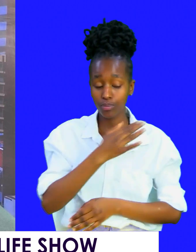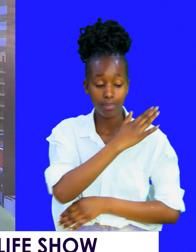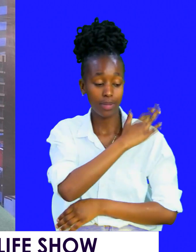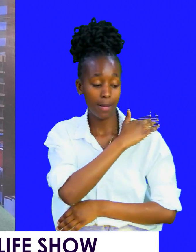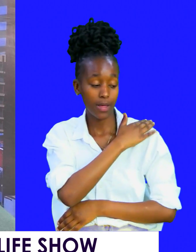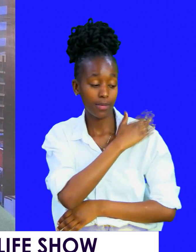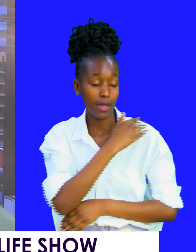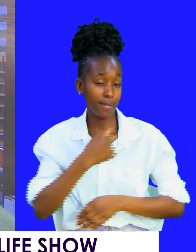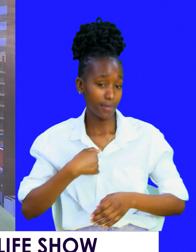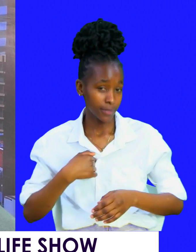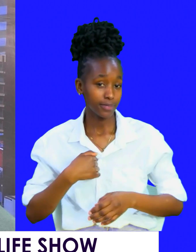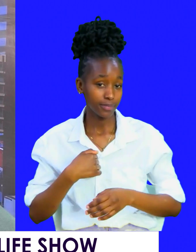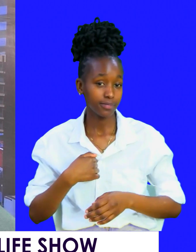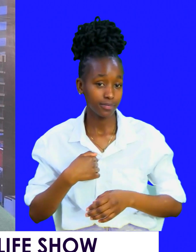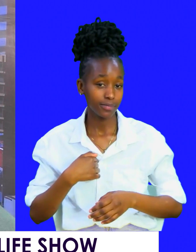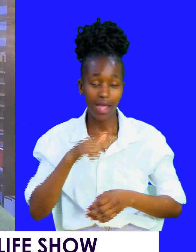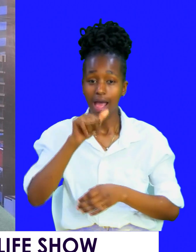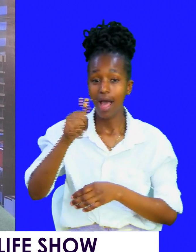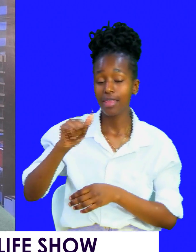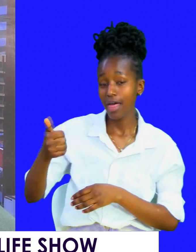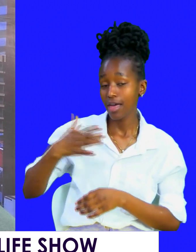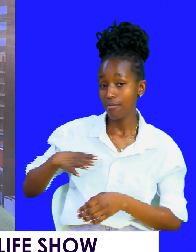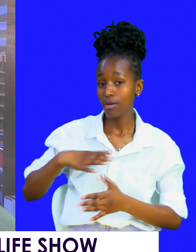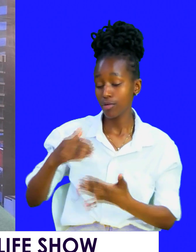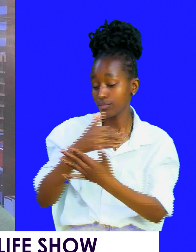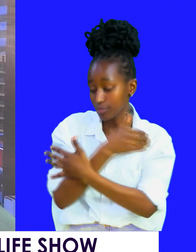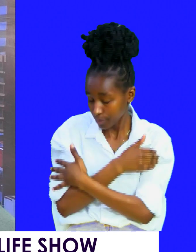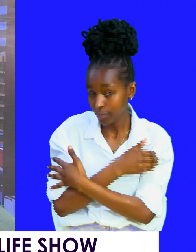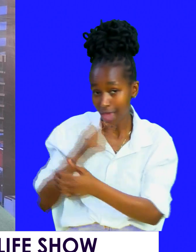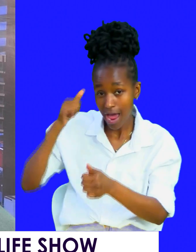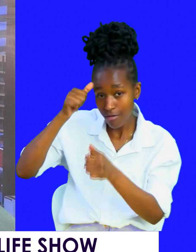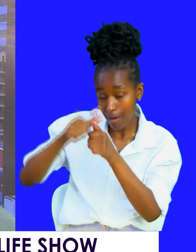the young man. Those of you who hug me, I remember the mama.